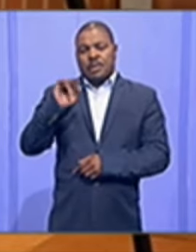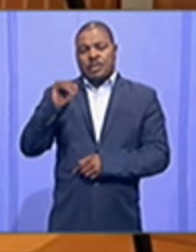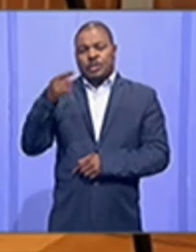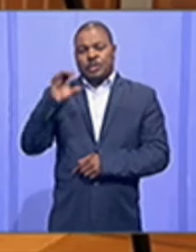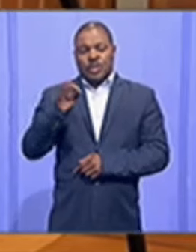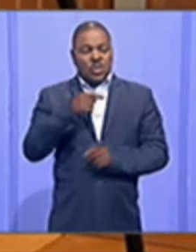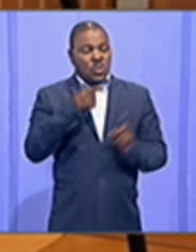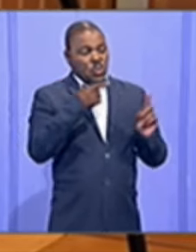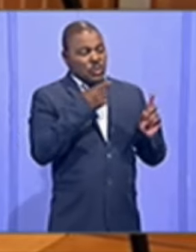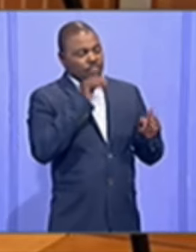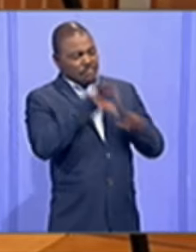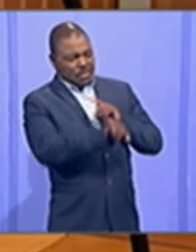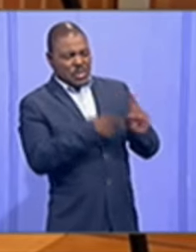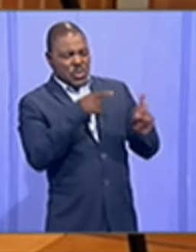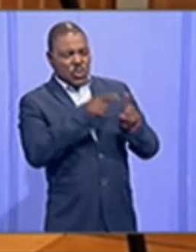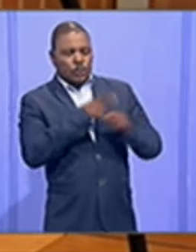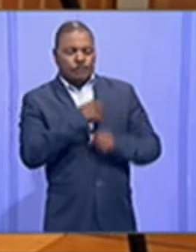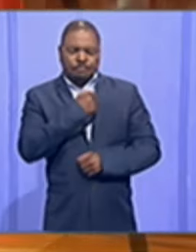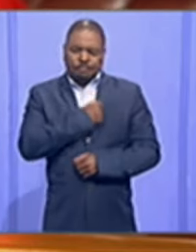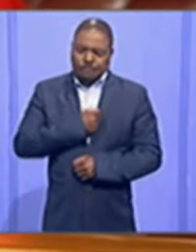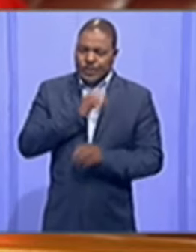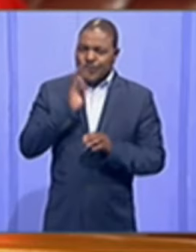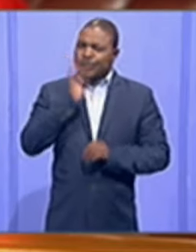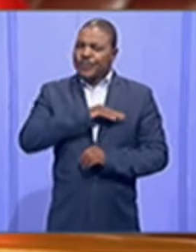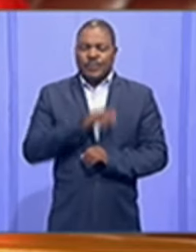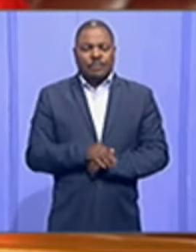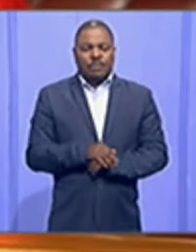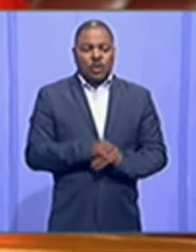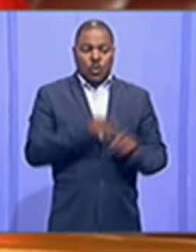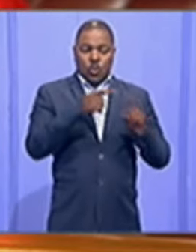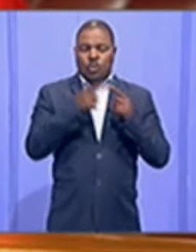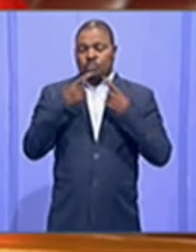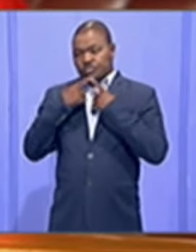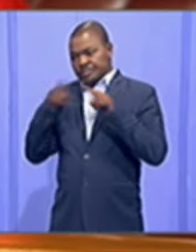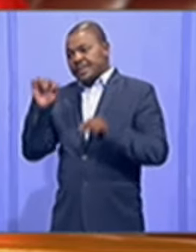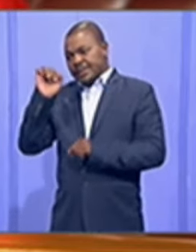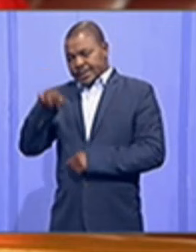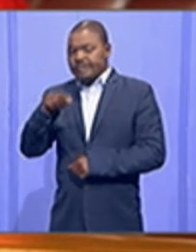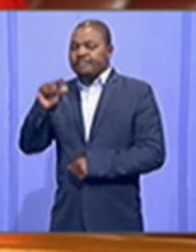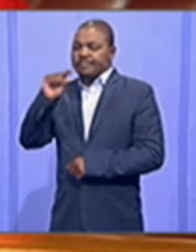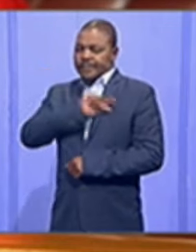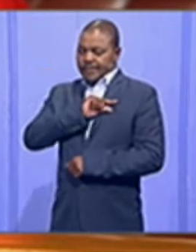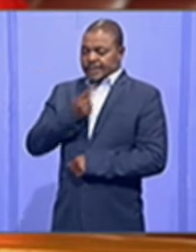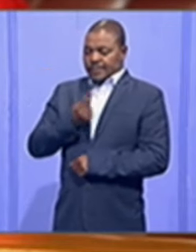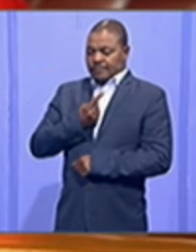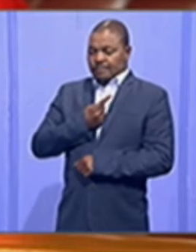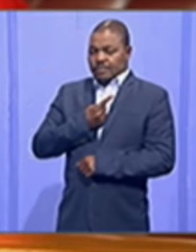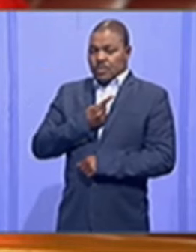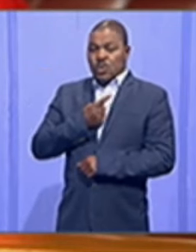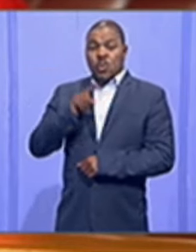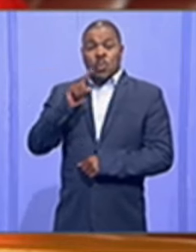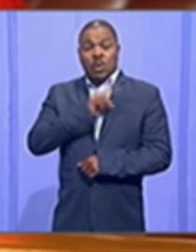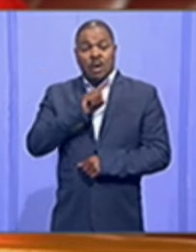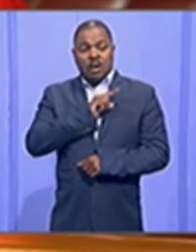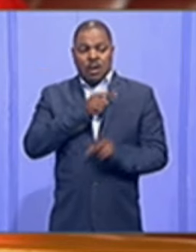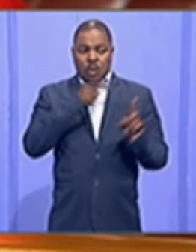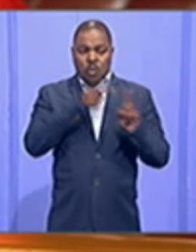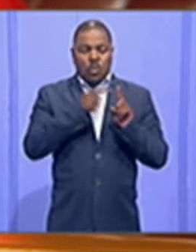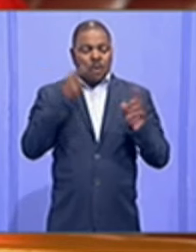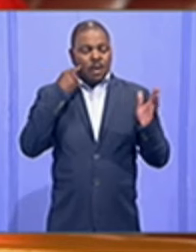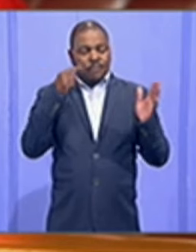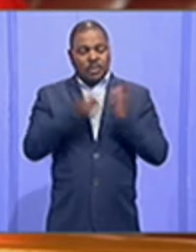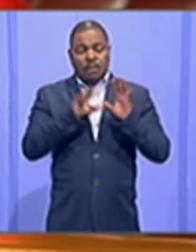ga phakathi. The accused pleaded guilty because he of the overwhelming evidence